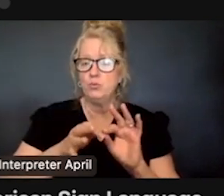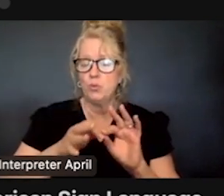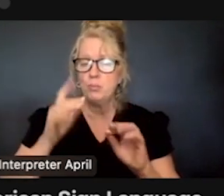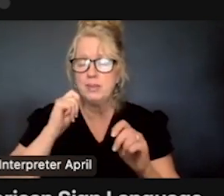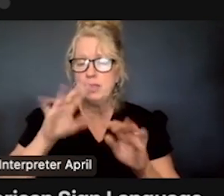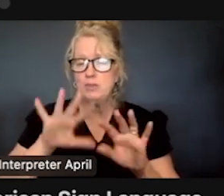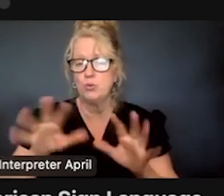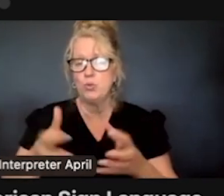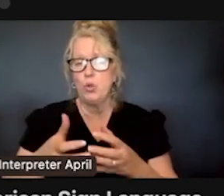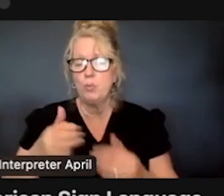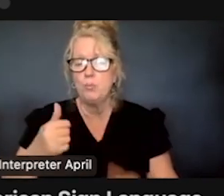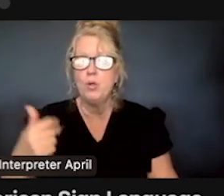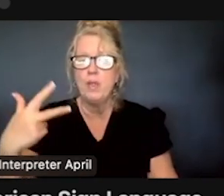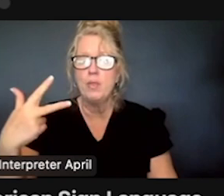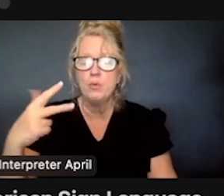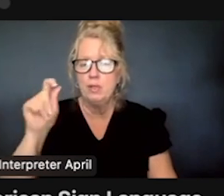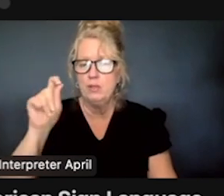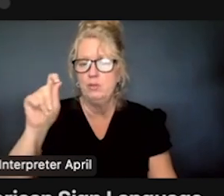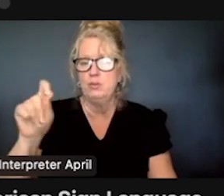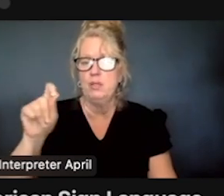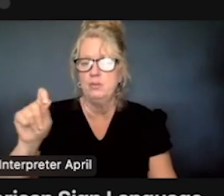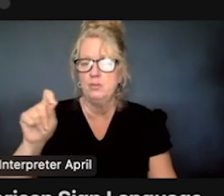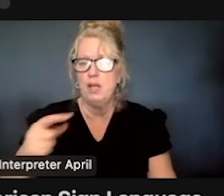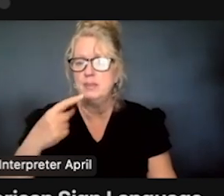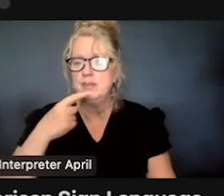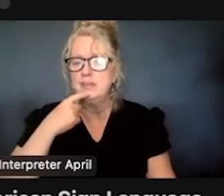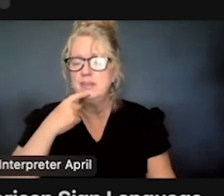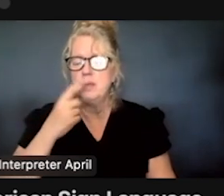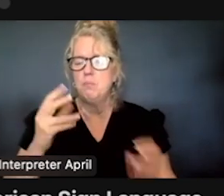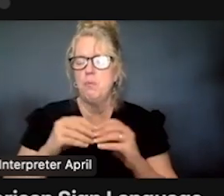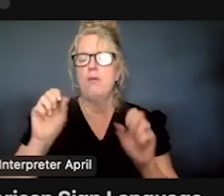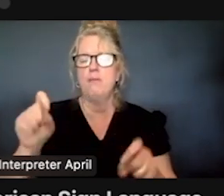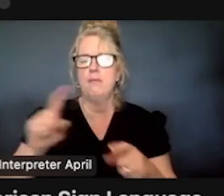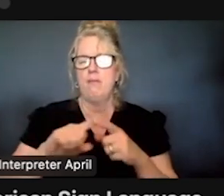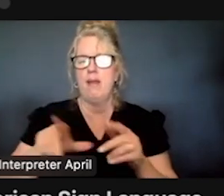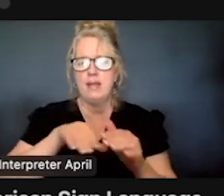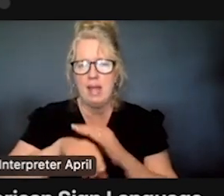under the three dots where it says more, where you can access that ASL feature.